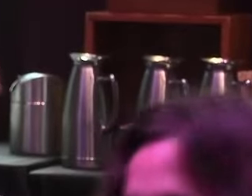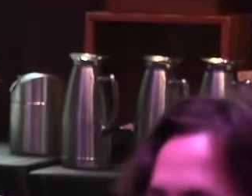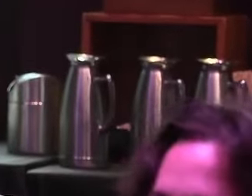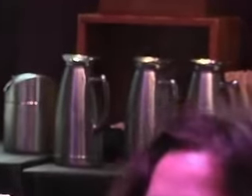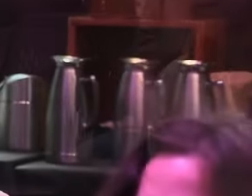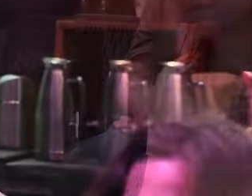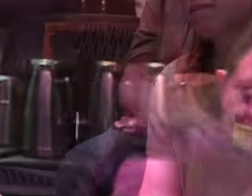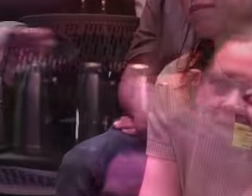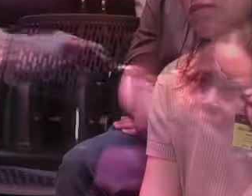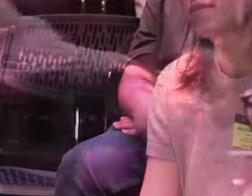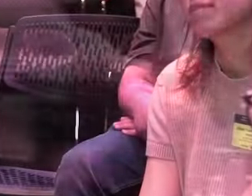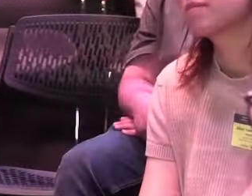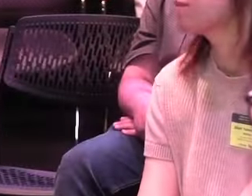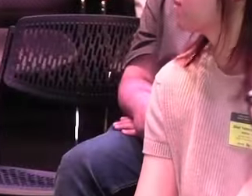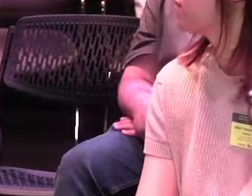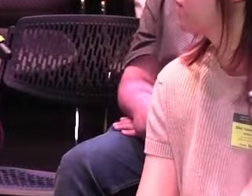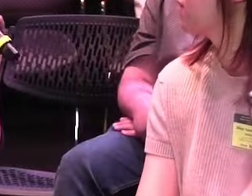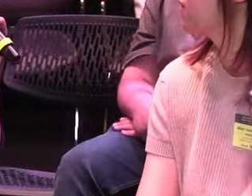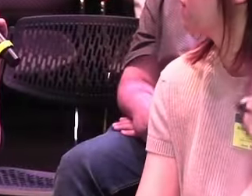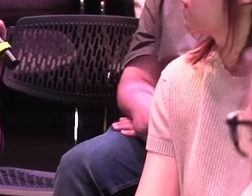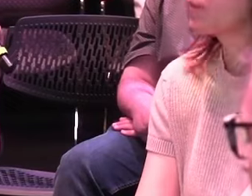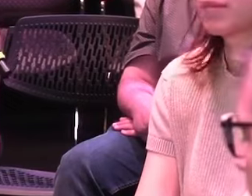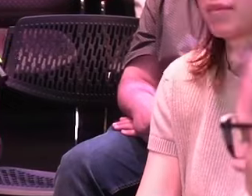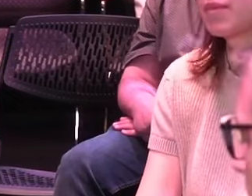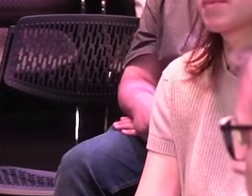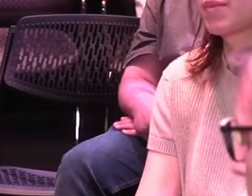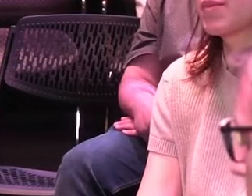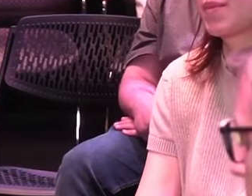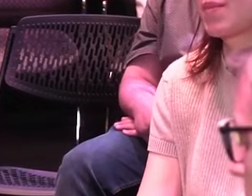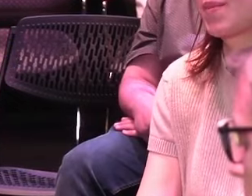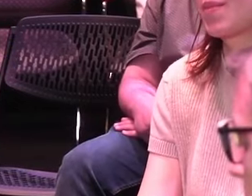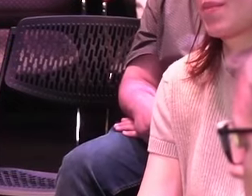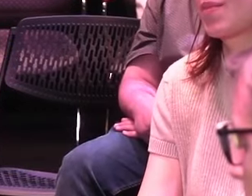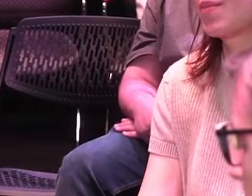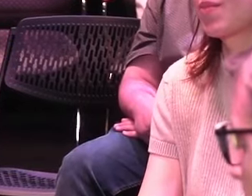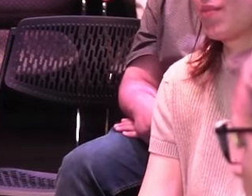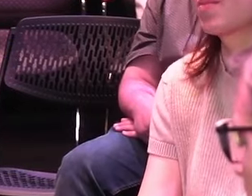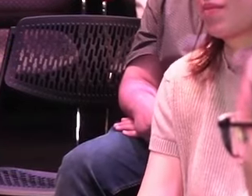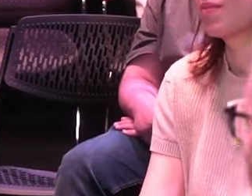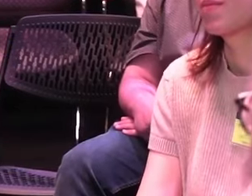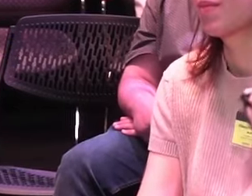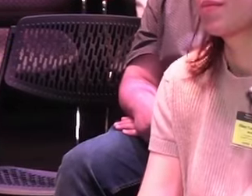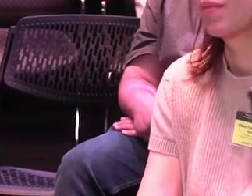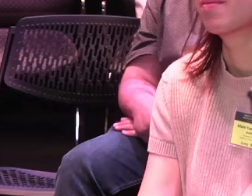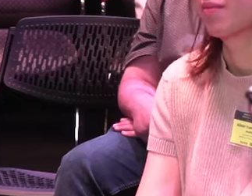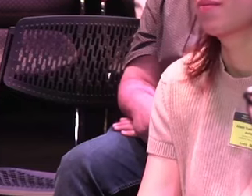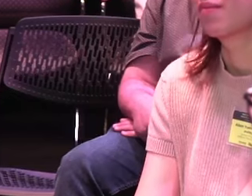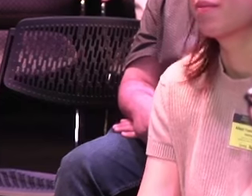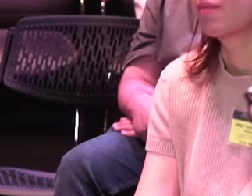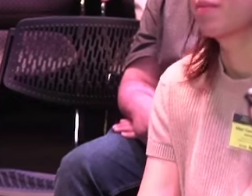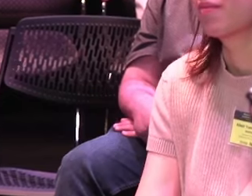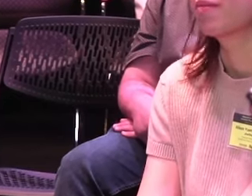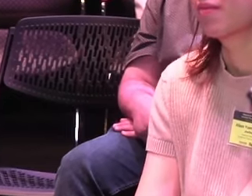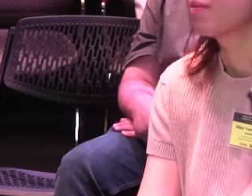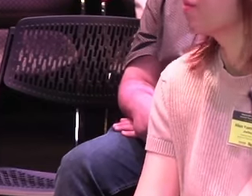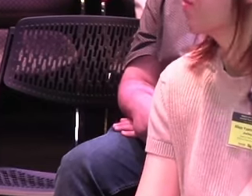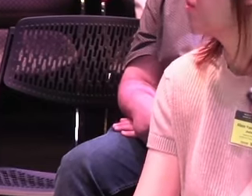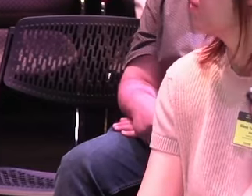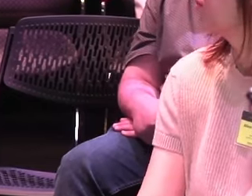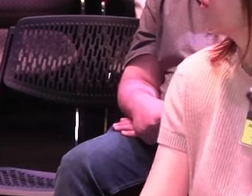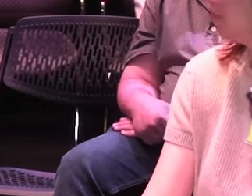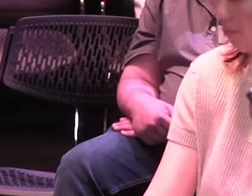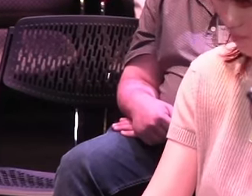I'm so, so grateful to each and every one of you for your vulnerabilities, your reflections,